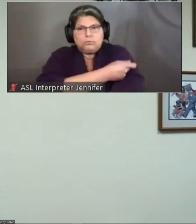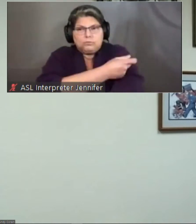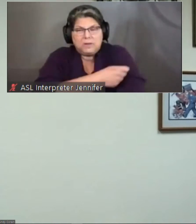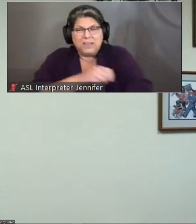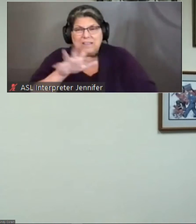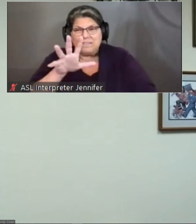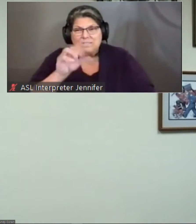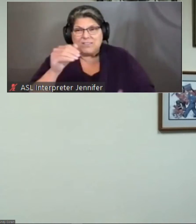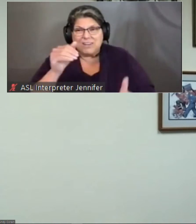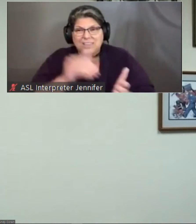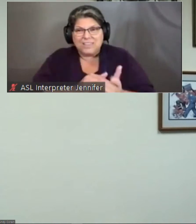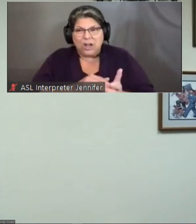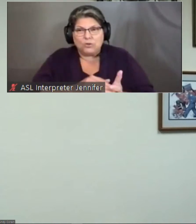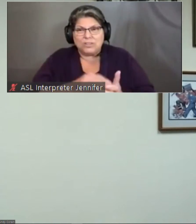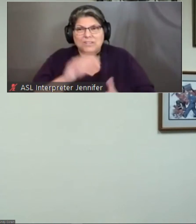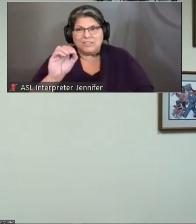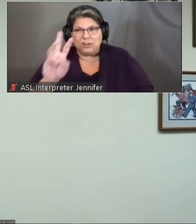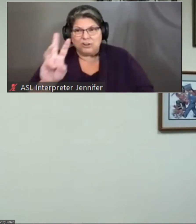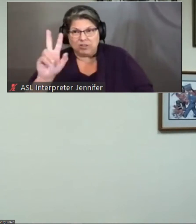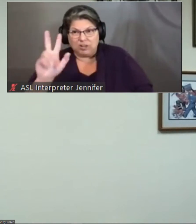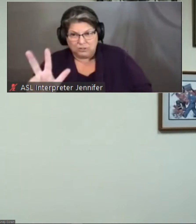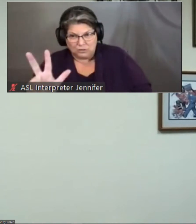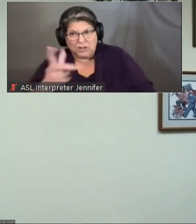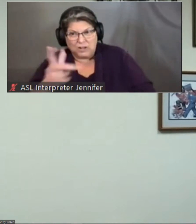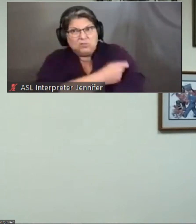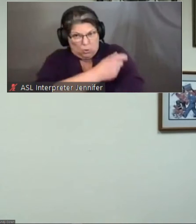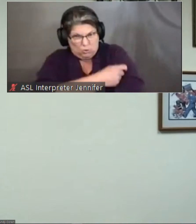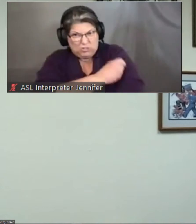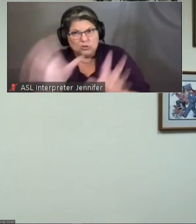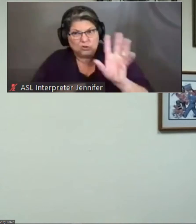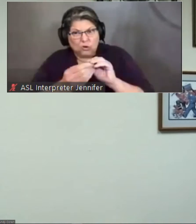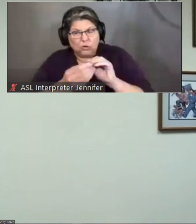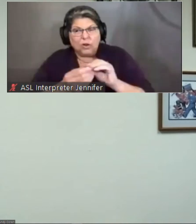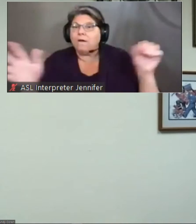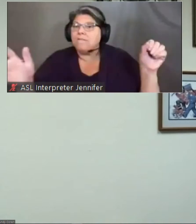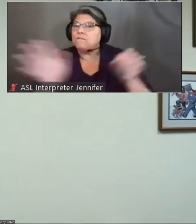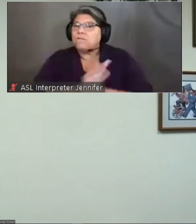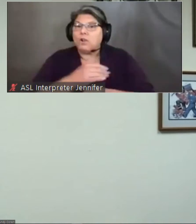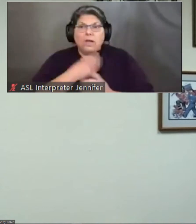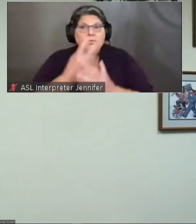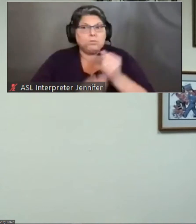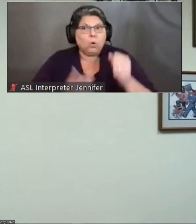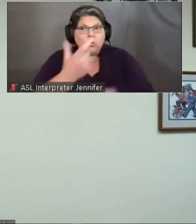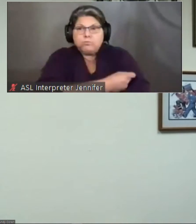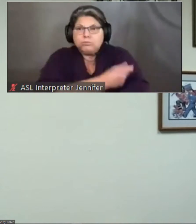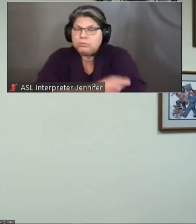50,063 doses totally. Fully vaccinated in the county are